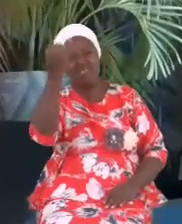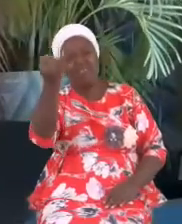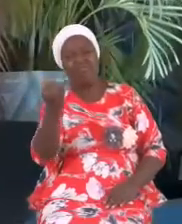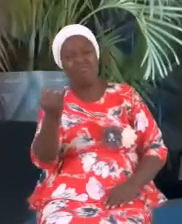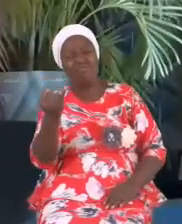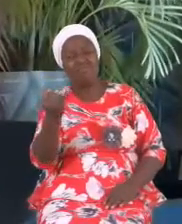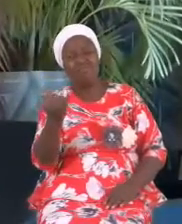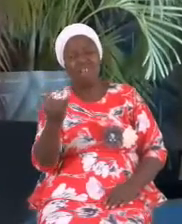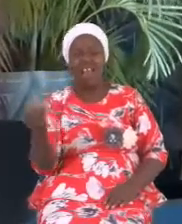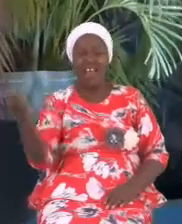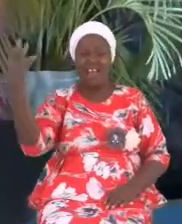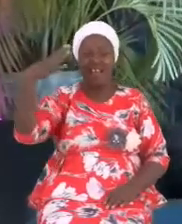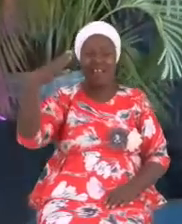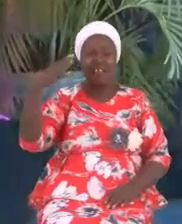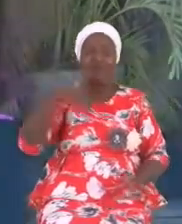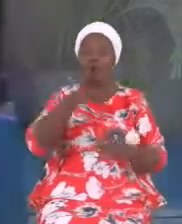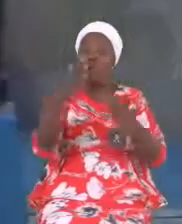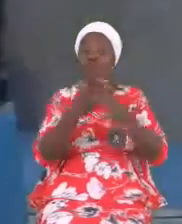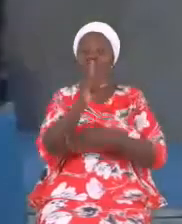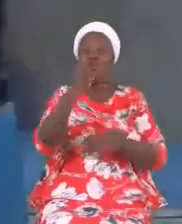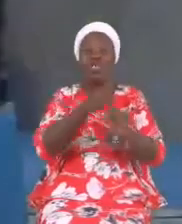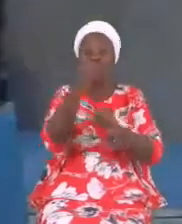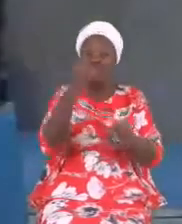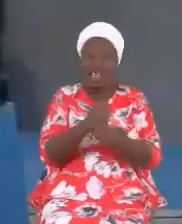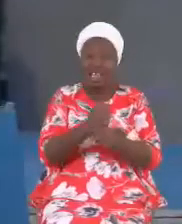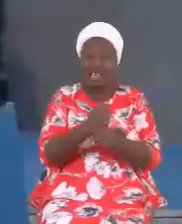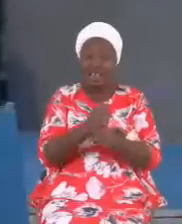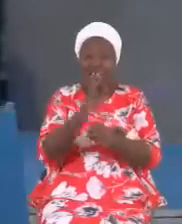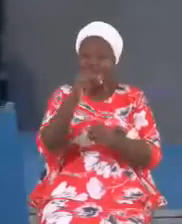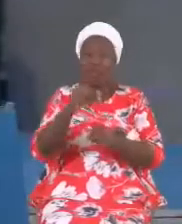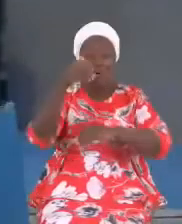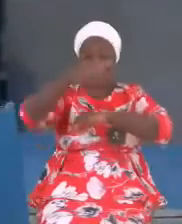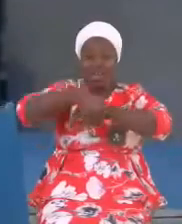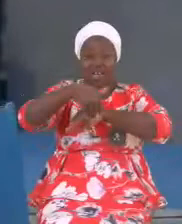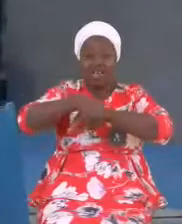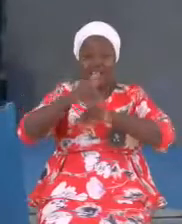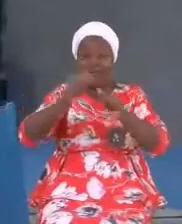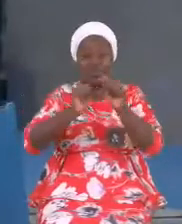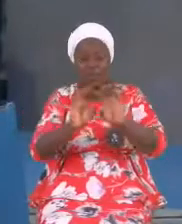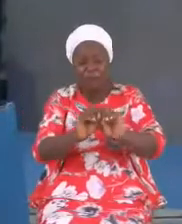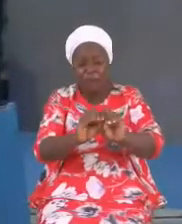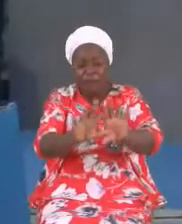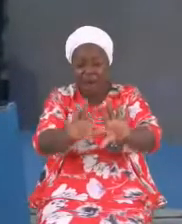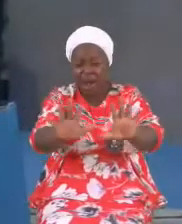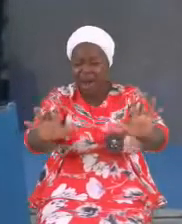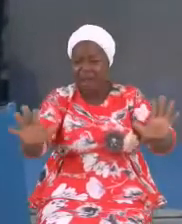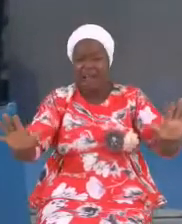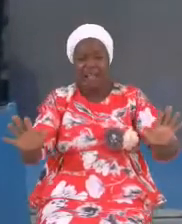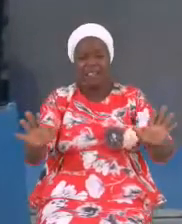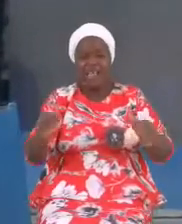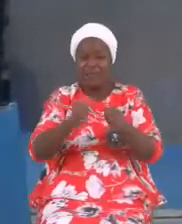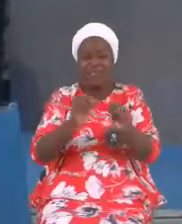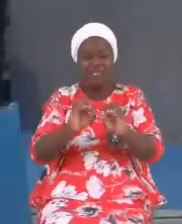life? A whole year, no night. Everything bright, everything